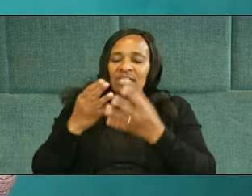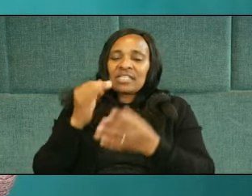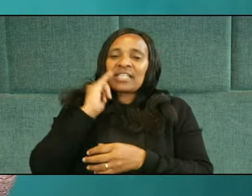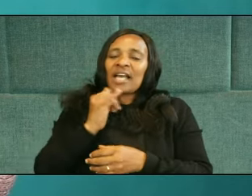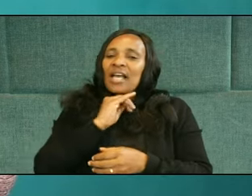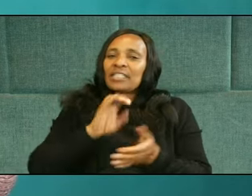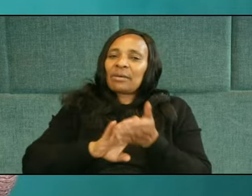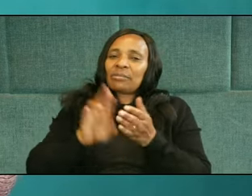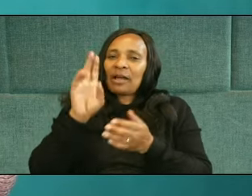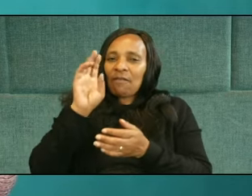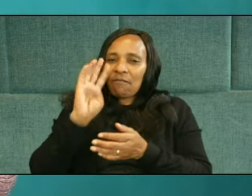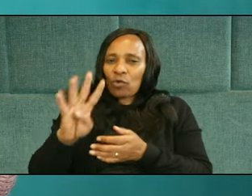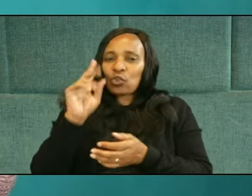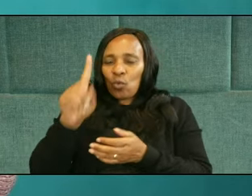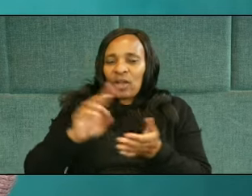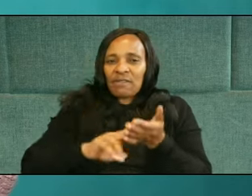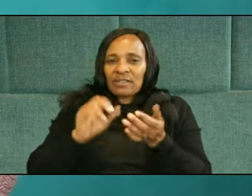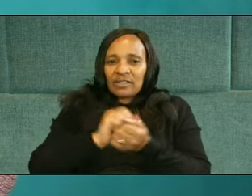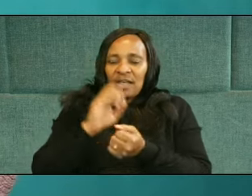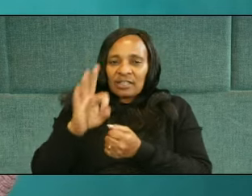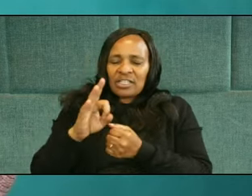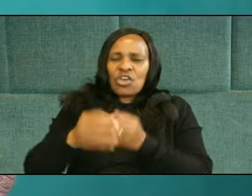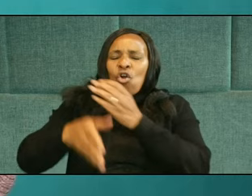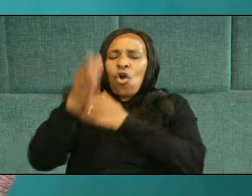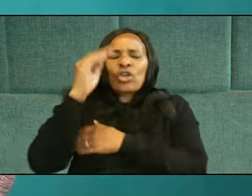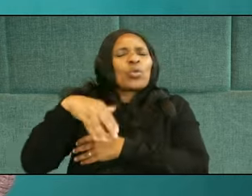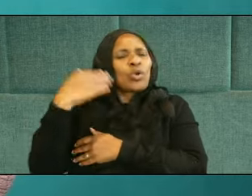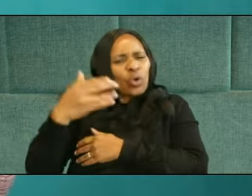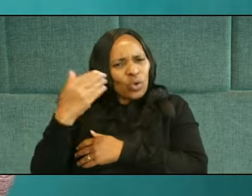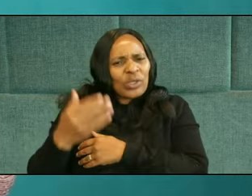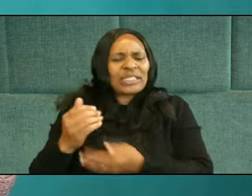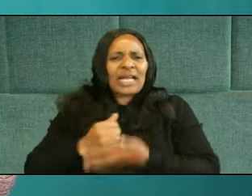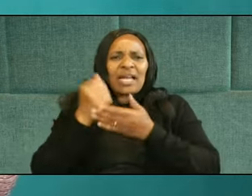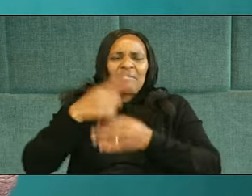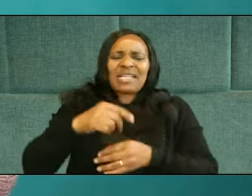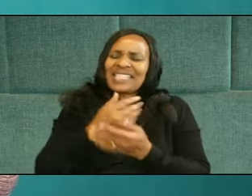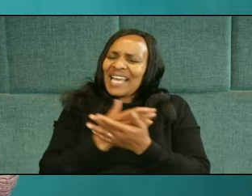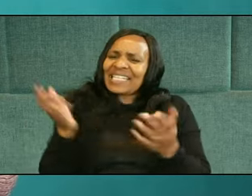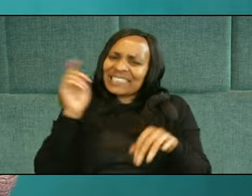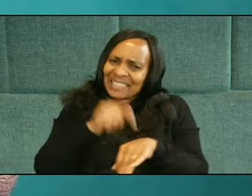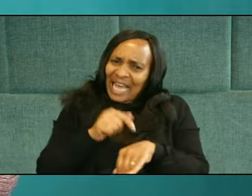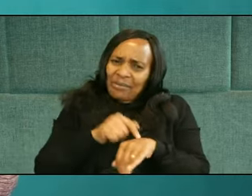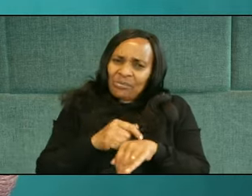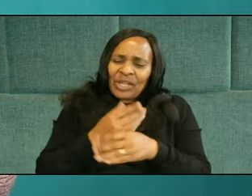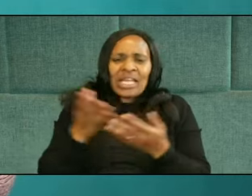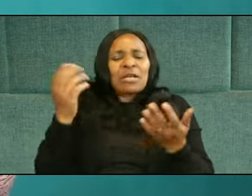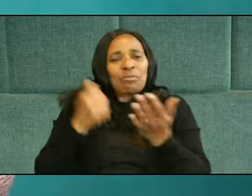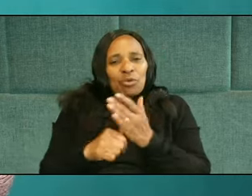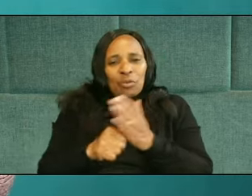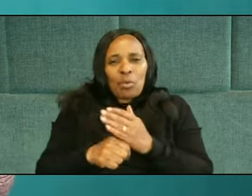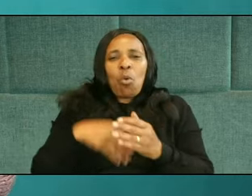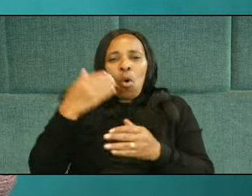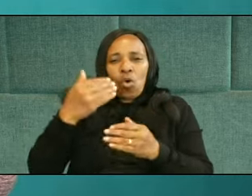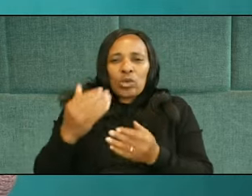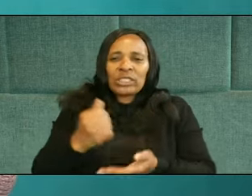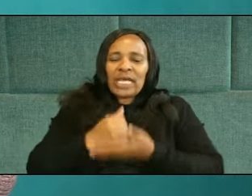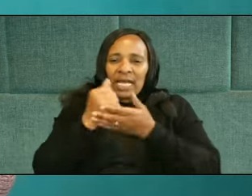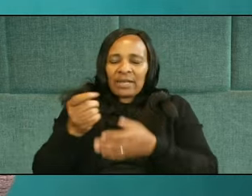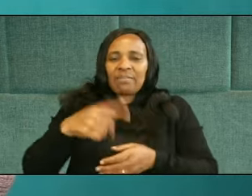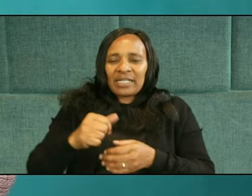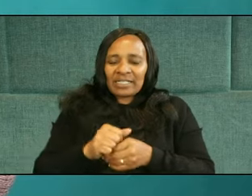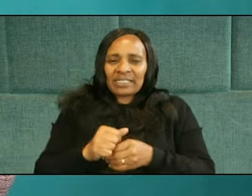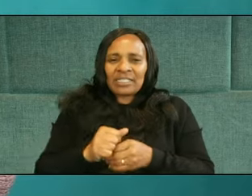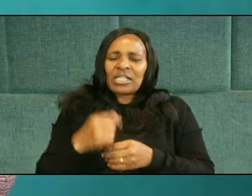41:13. And the promise is that God will always help us in whatever time, in whatever problem we have, he will always help us. The